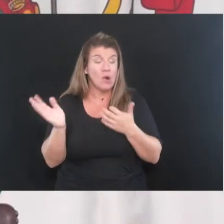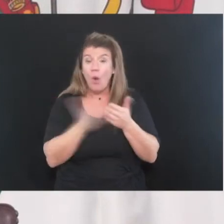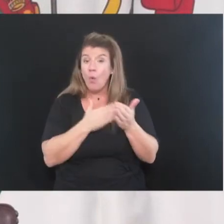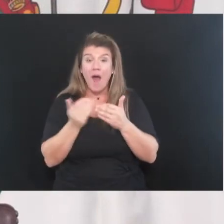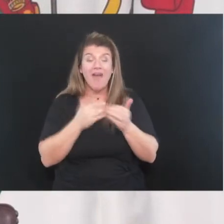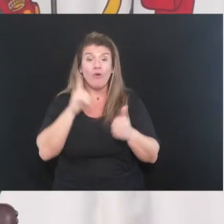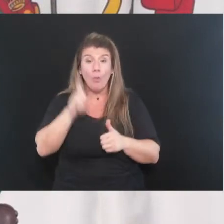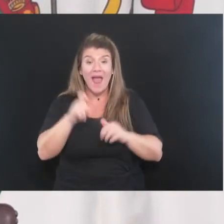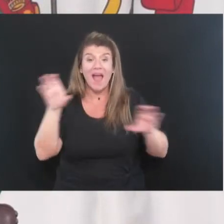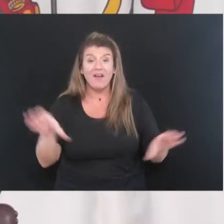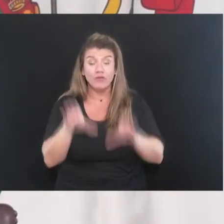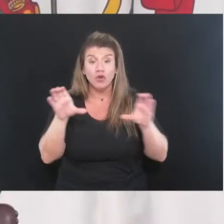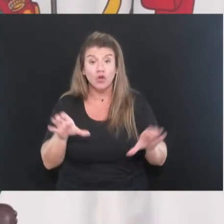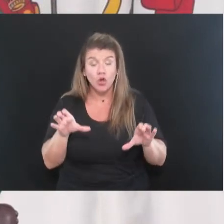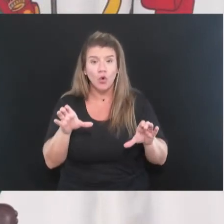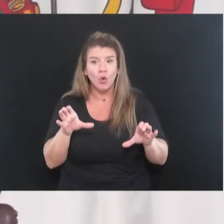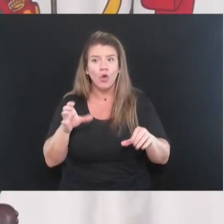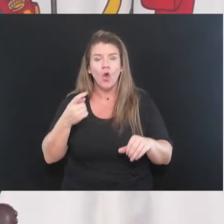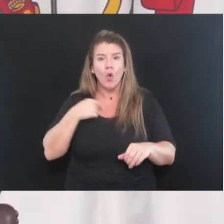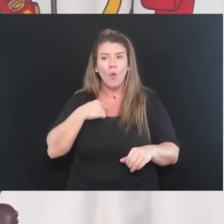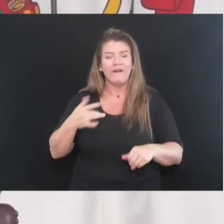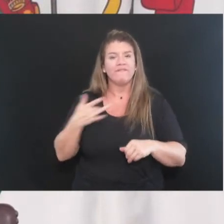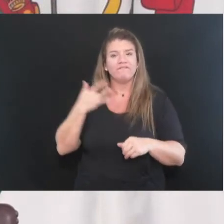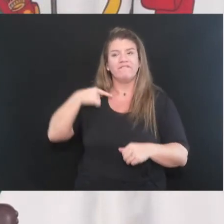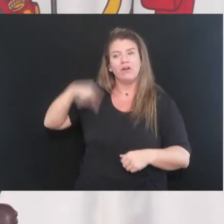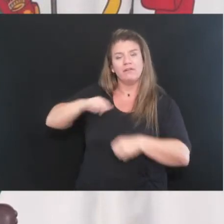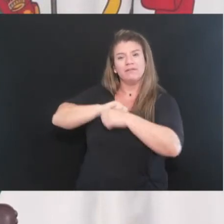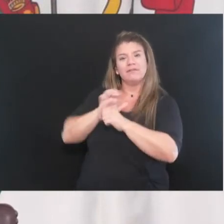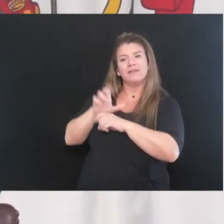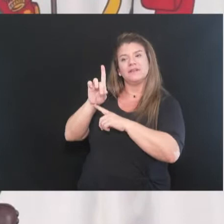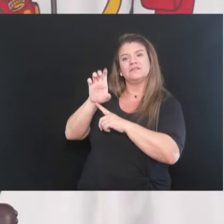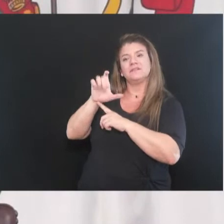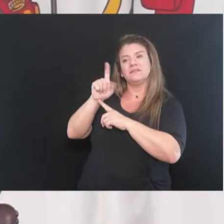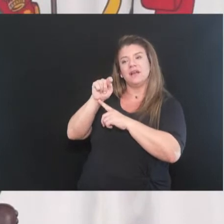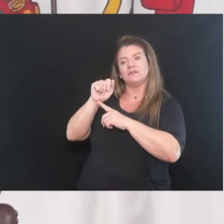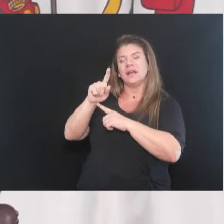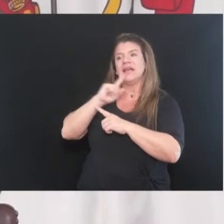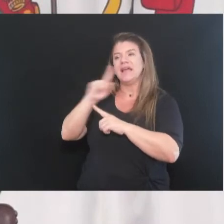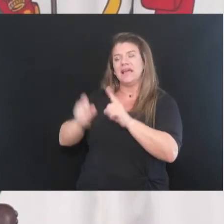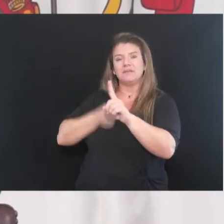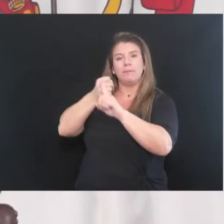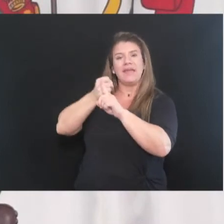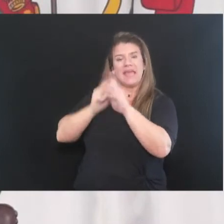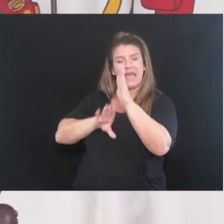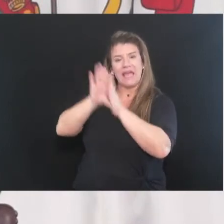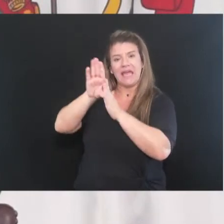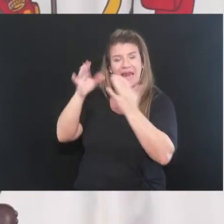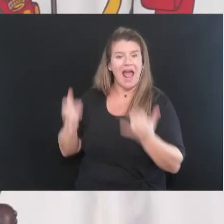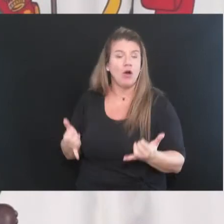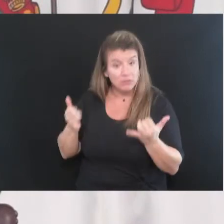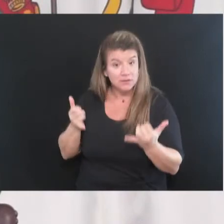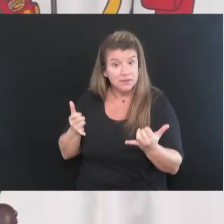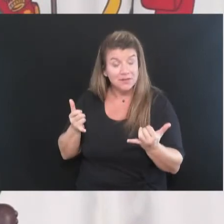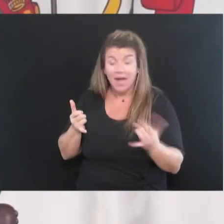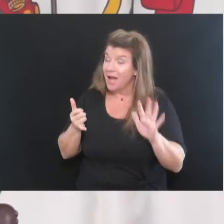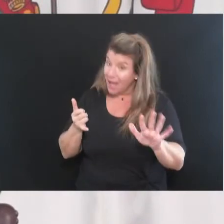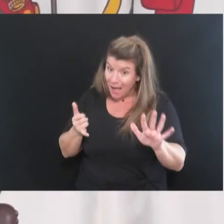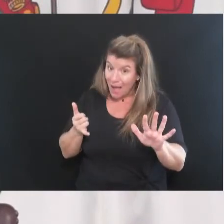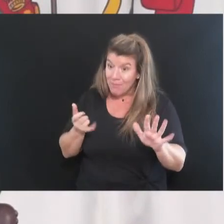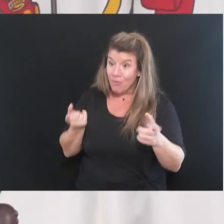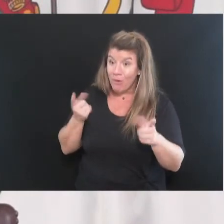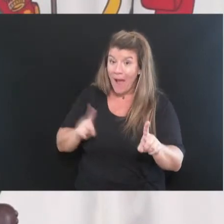to do, we think this Delta variant is peaking right now. But the fallout behind it is